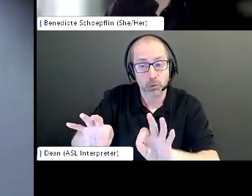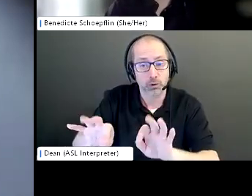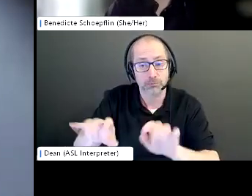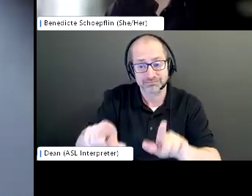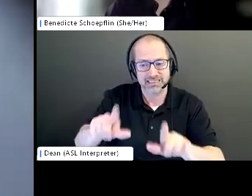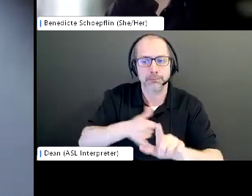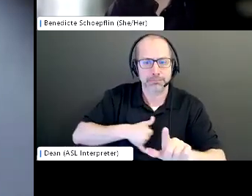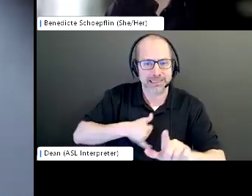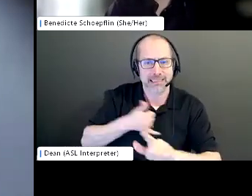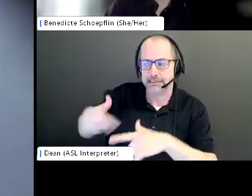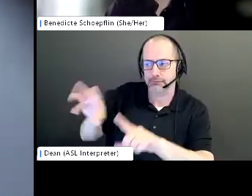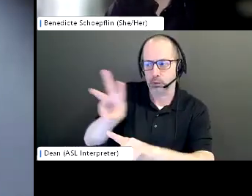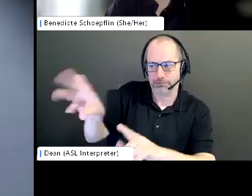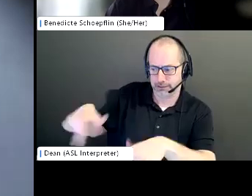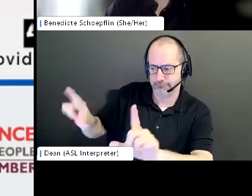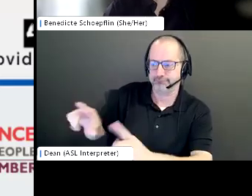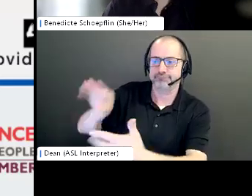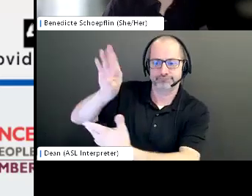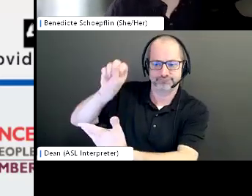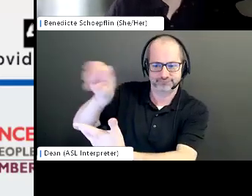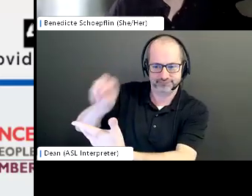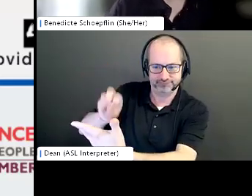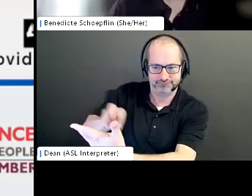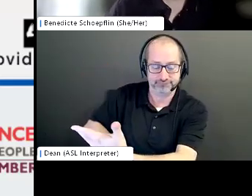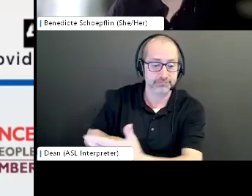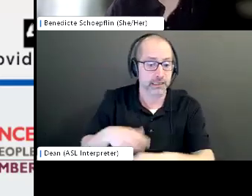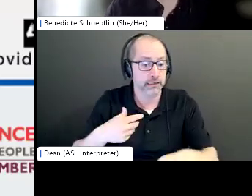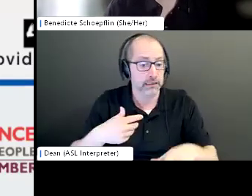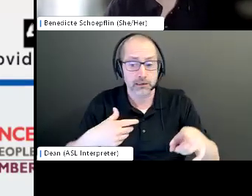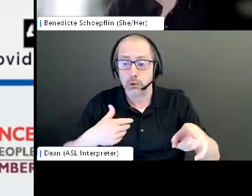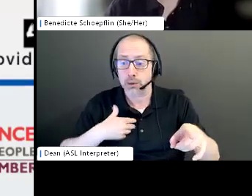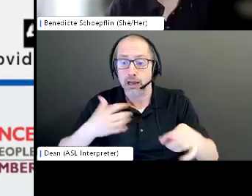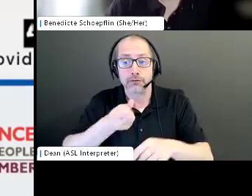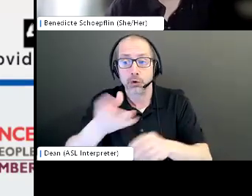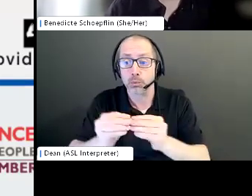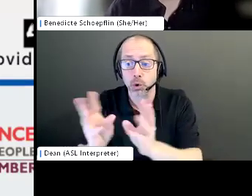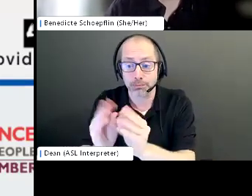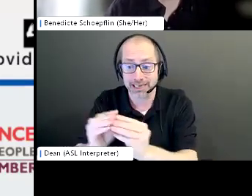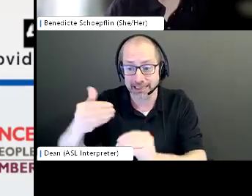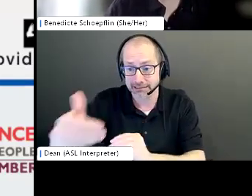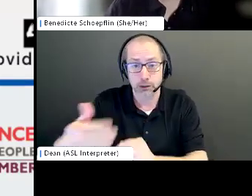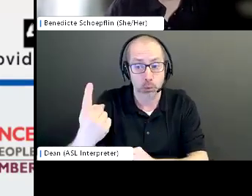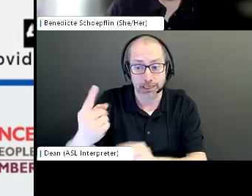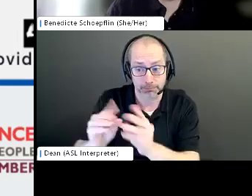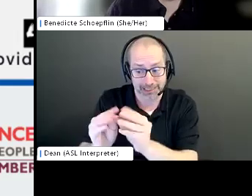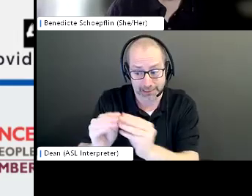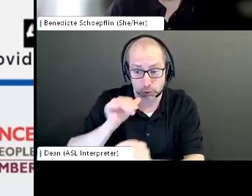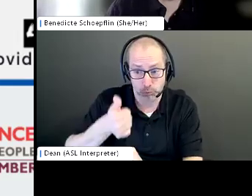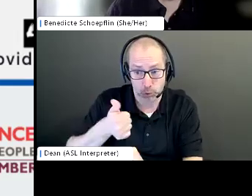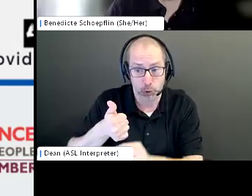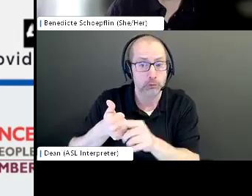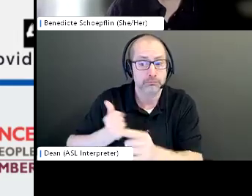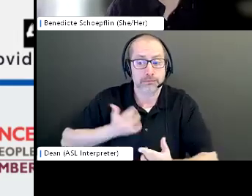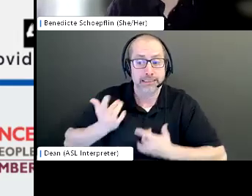That would be greatly appreciated. We have a couple upcoming sessions that are happening. One's tomorrow. Really exciting initiative around